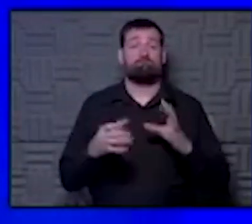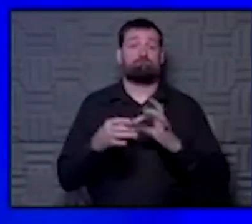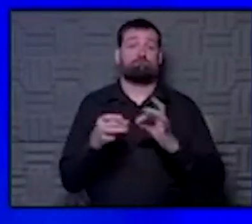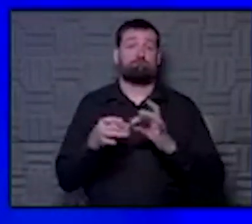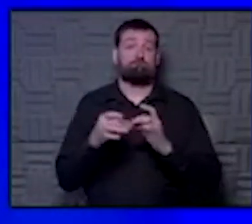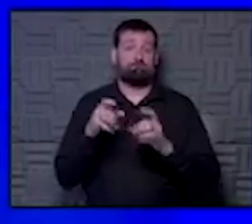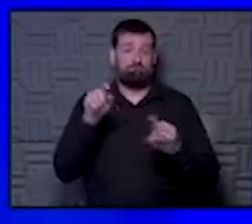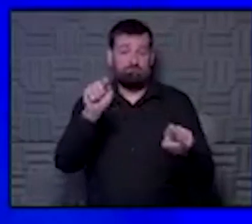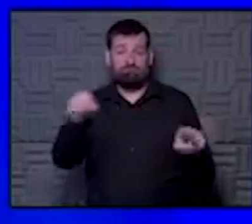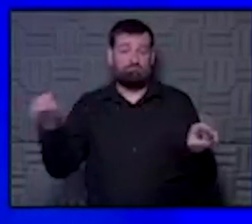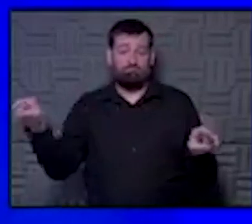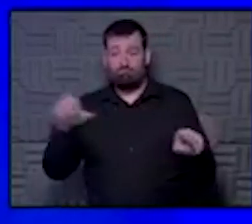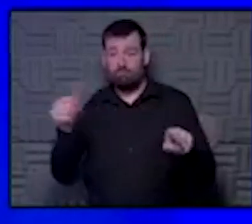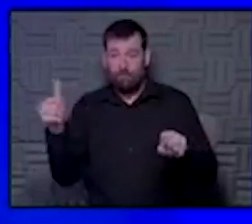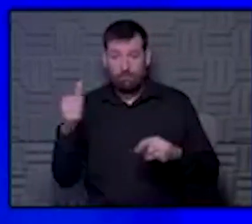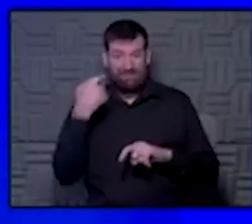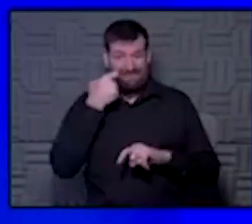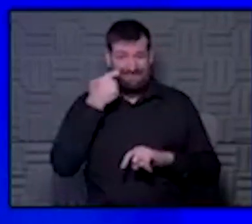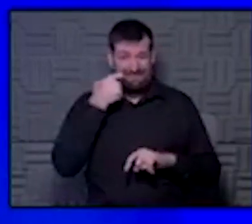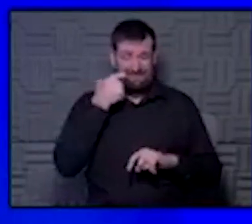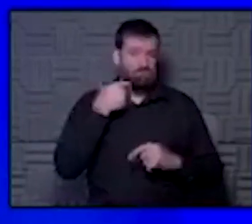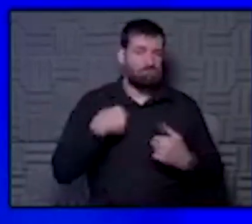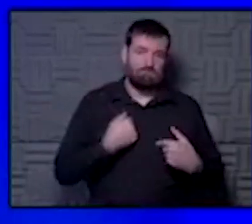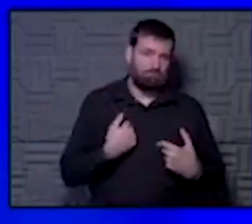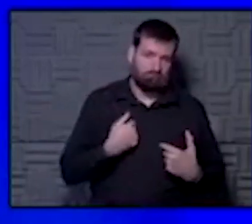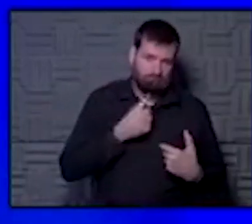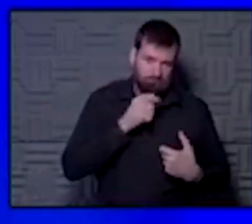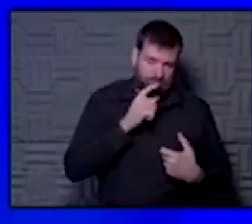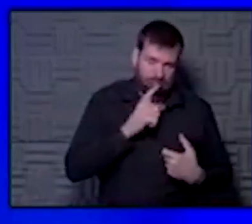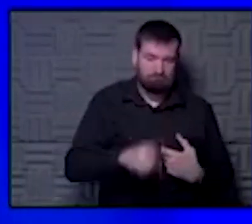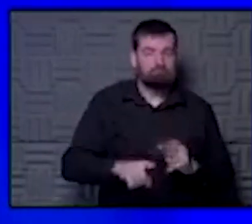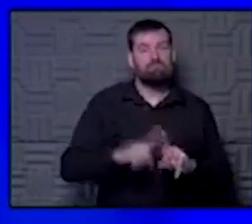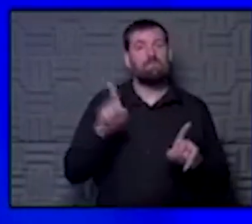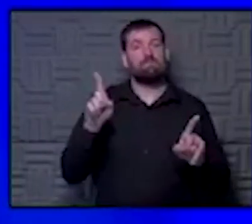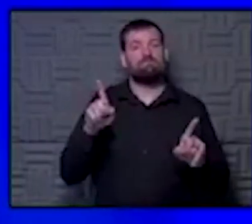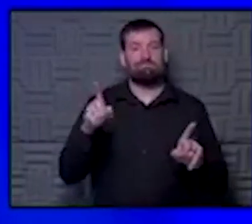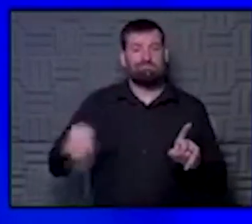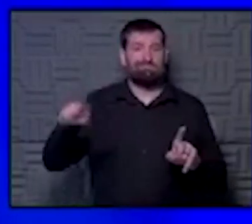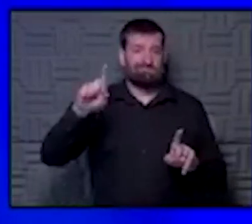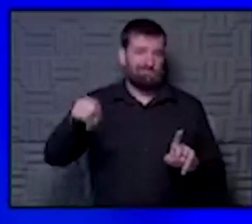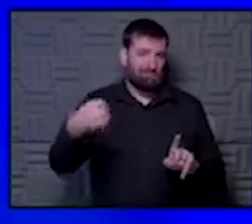specifically about these other individual recent ones, but those are things you have to understand,